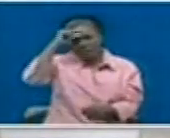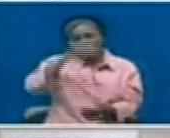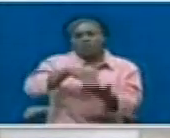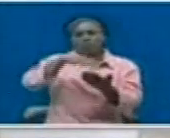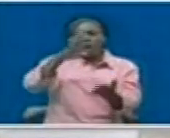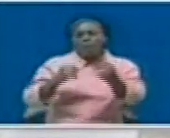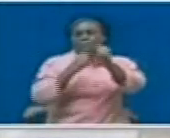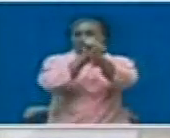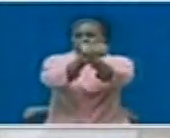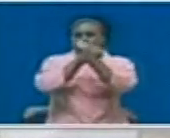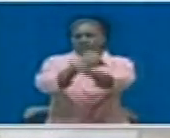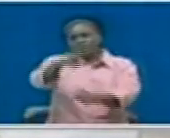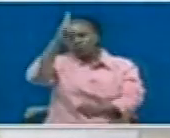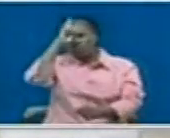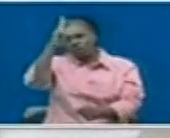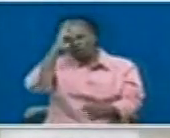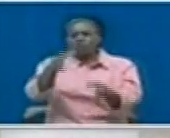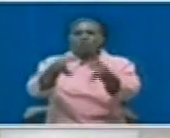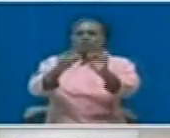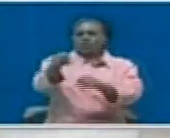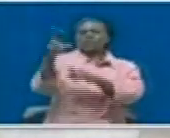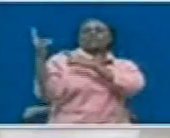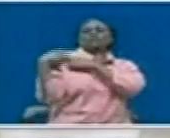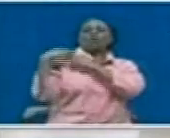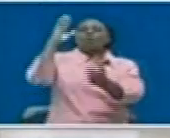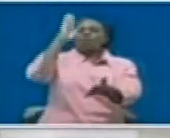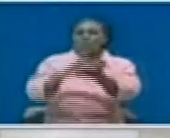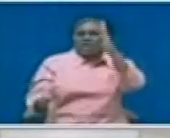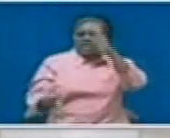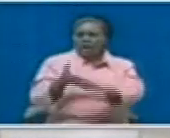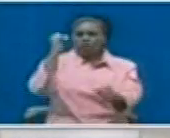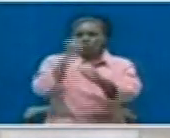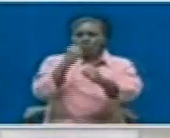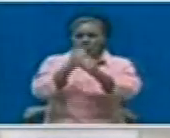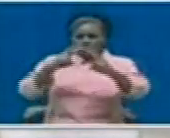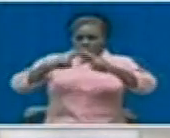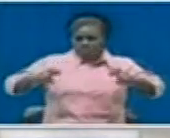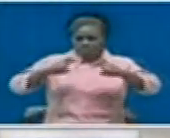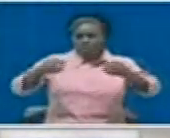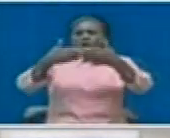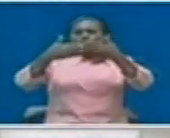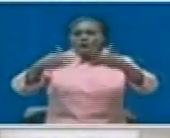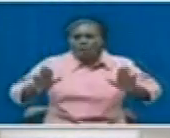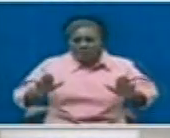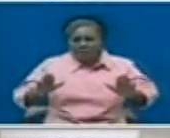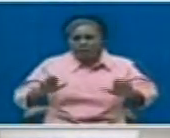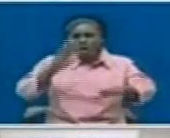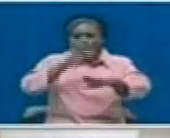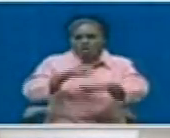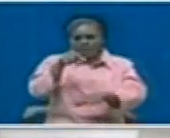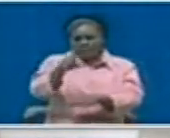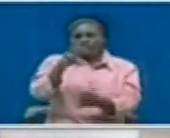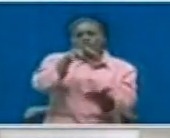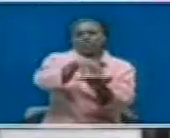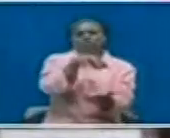likely to protect the police officer in question without conducting an open and thorough investigation, regardless of